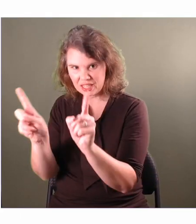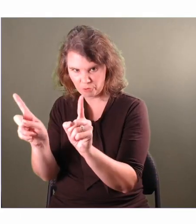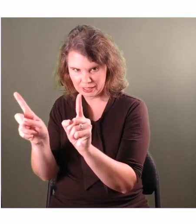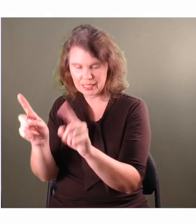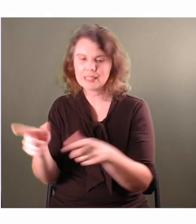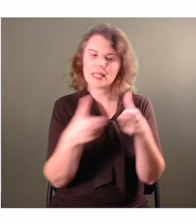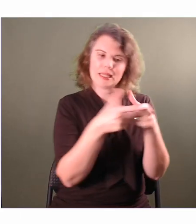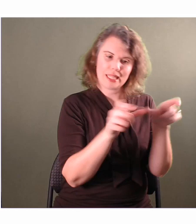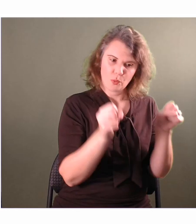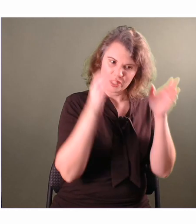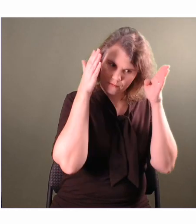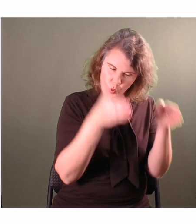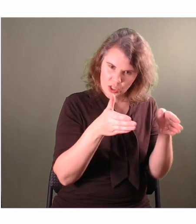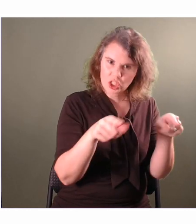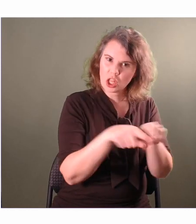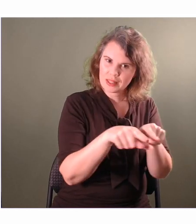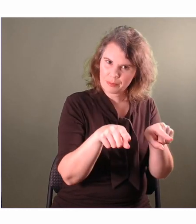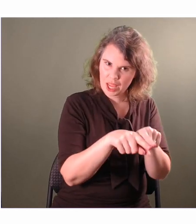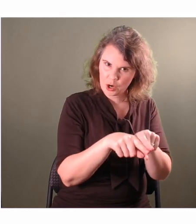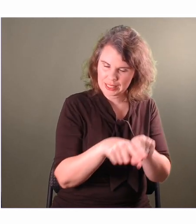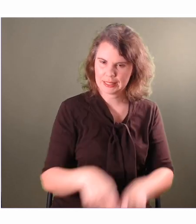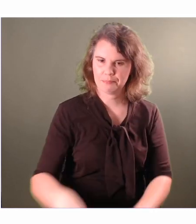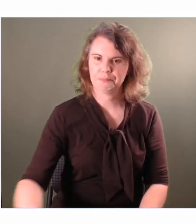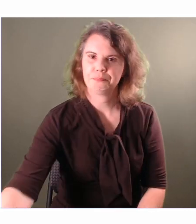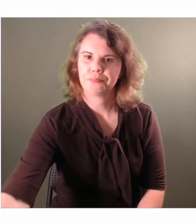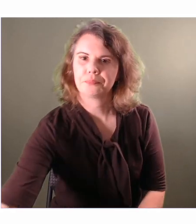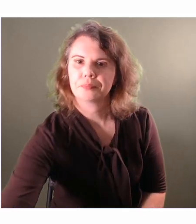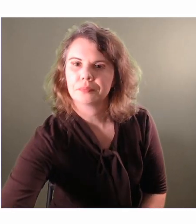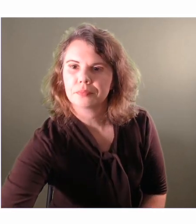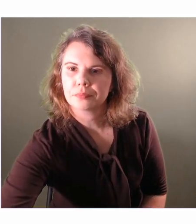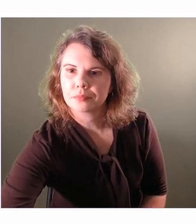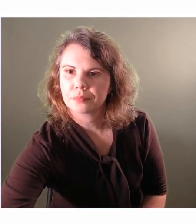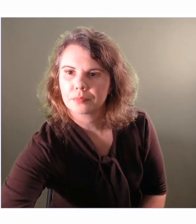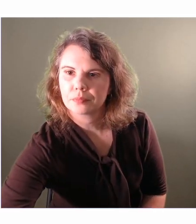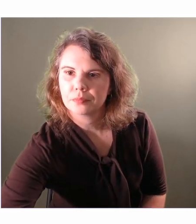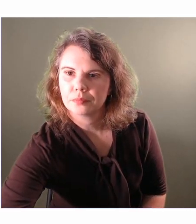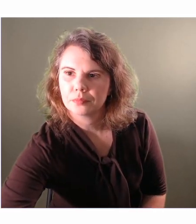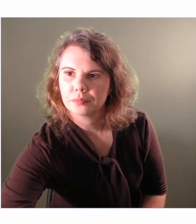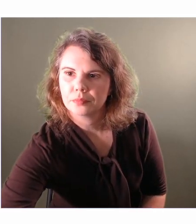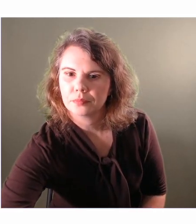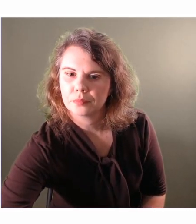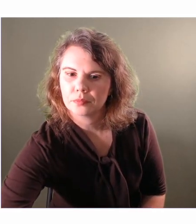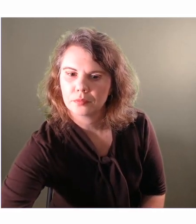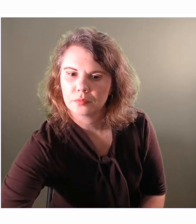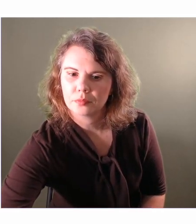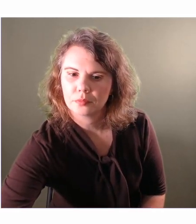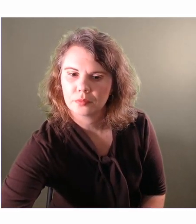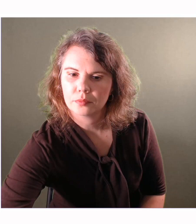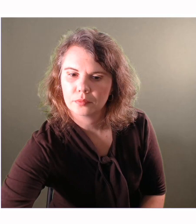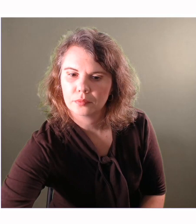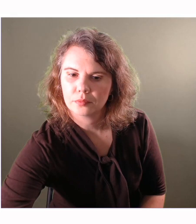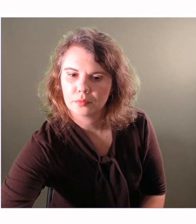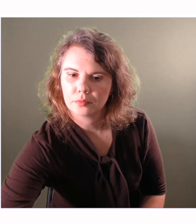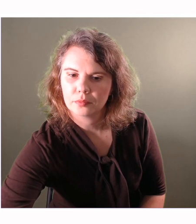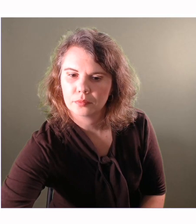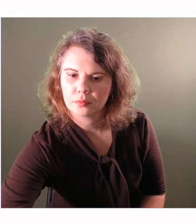we attribute these differences to learning. That's what this talk is about. We're going